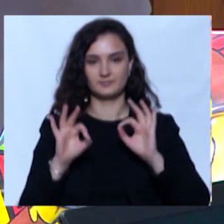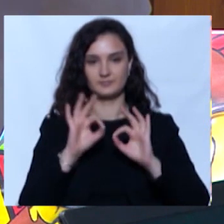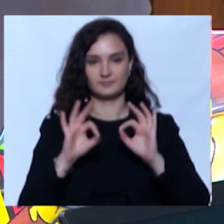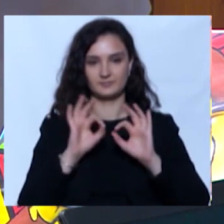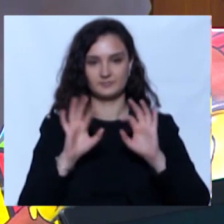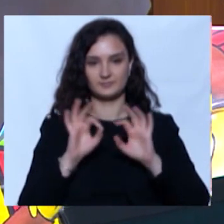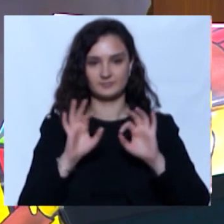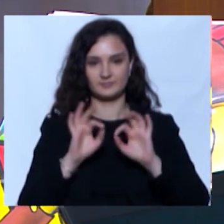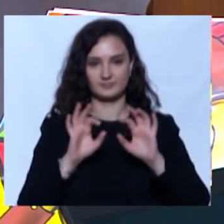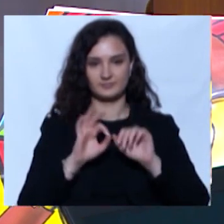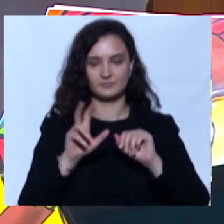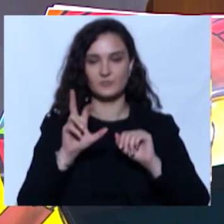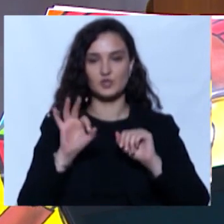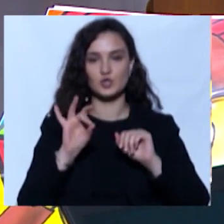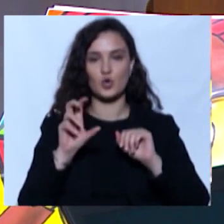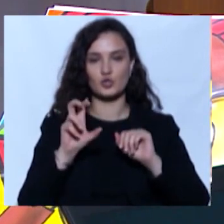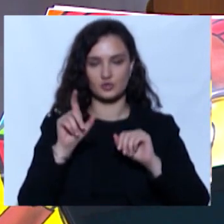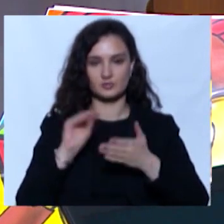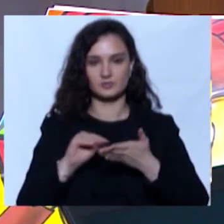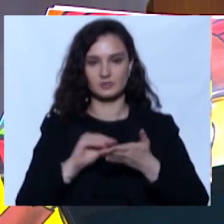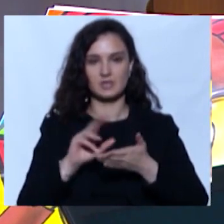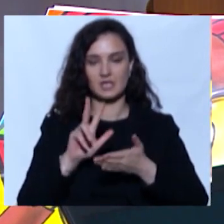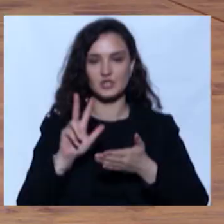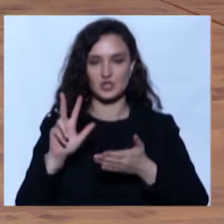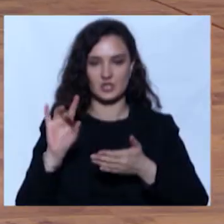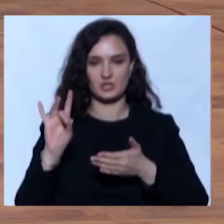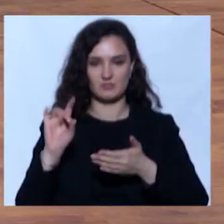reading Curious George by H.A. Ray.